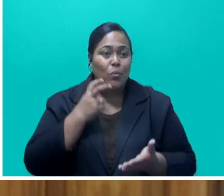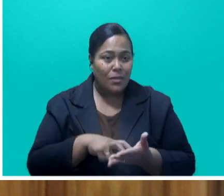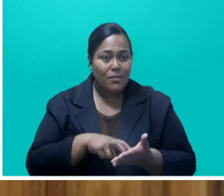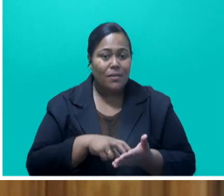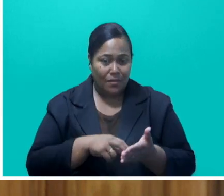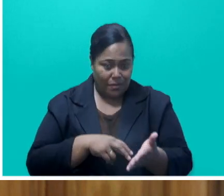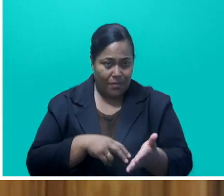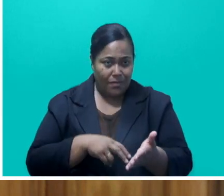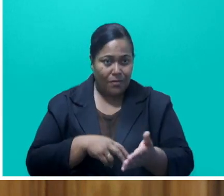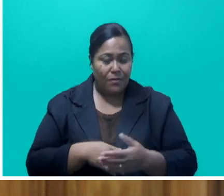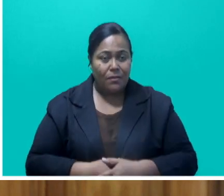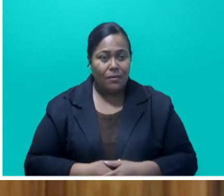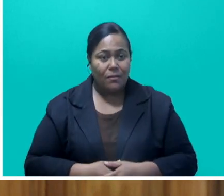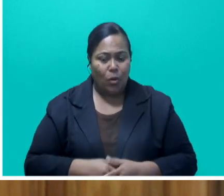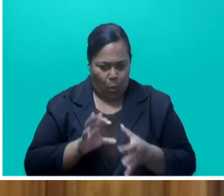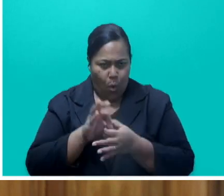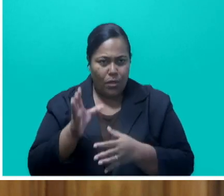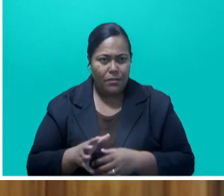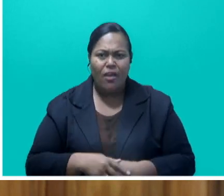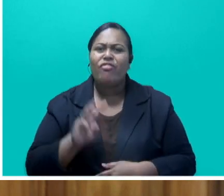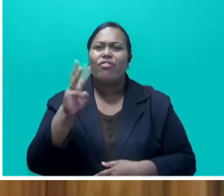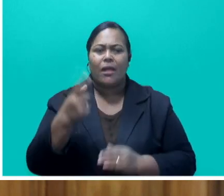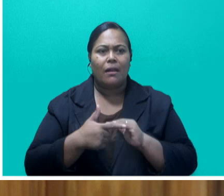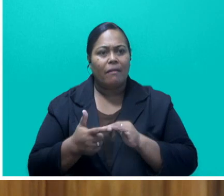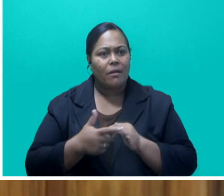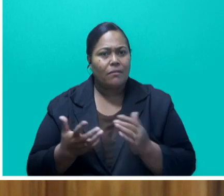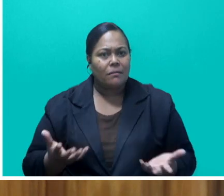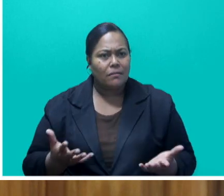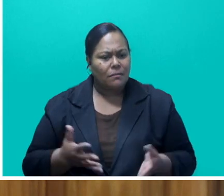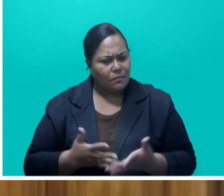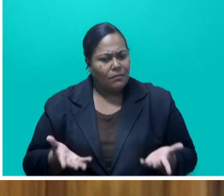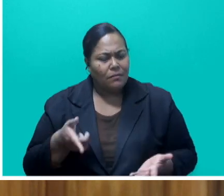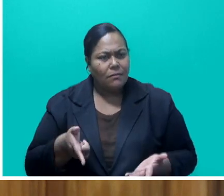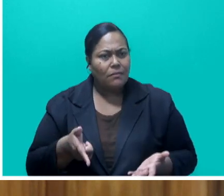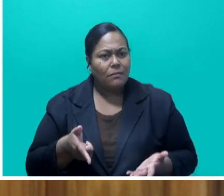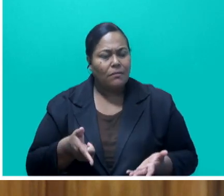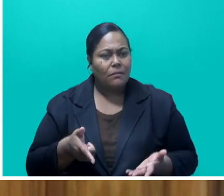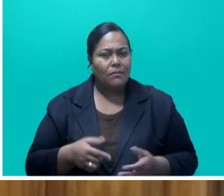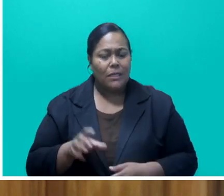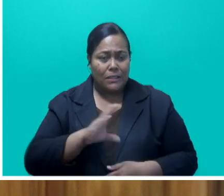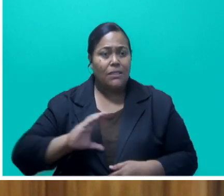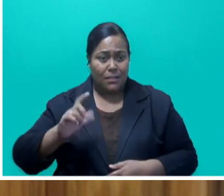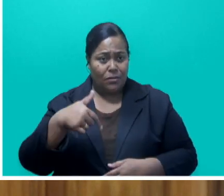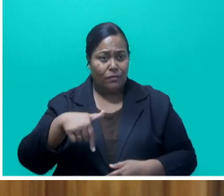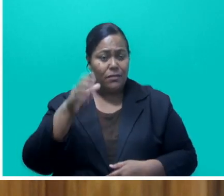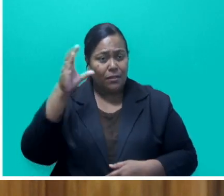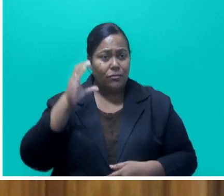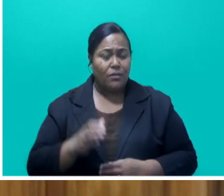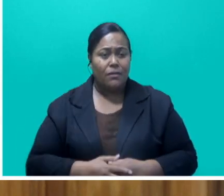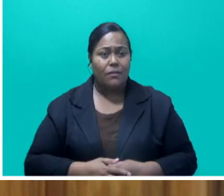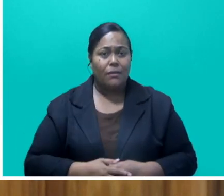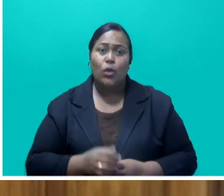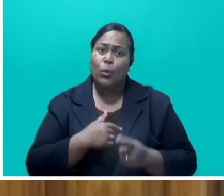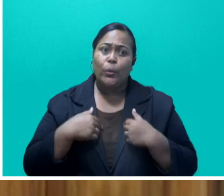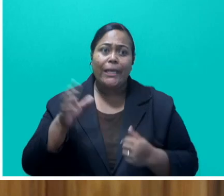Bolikambula. They are the third-class citizens of this country. This morning we heard from Honorable Fire Squire